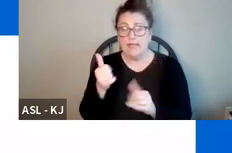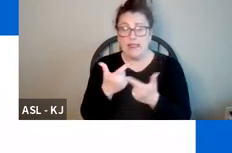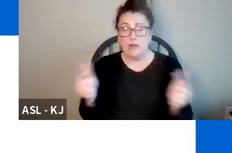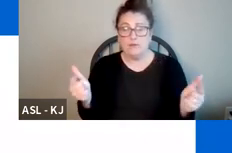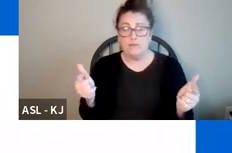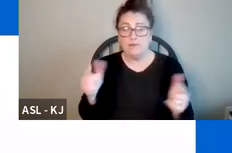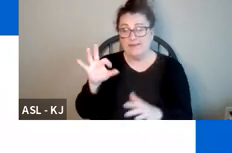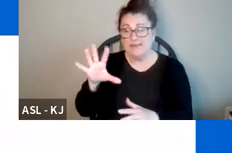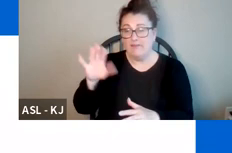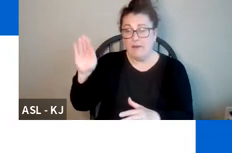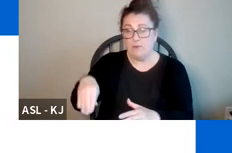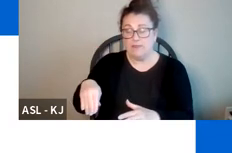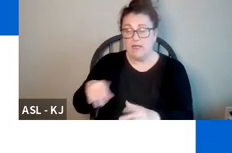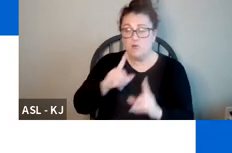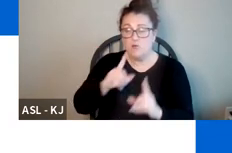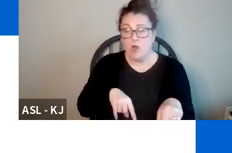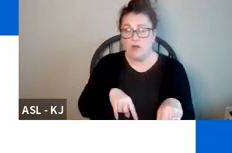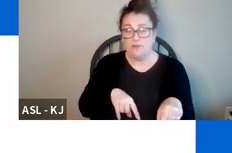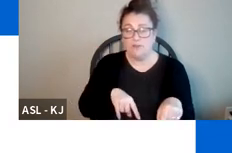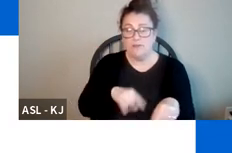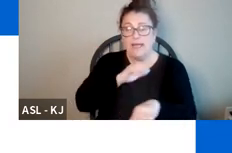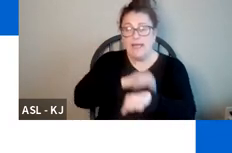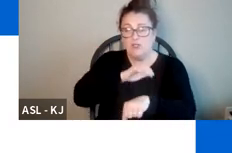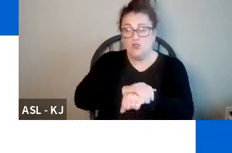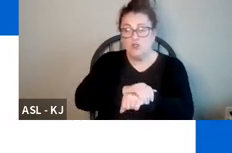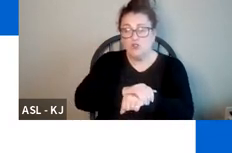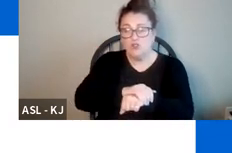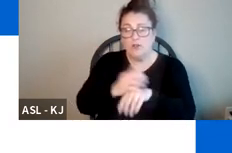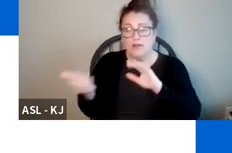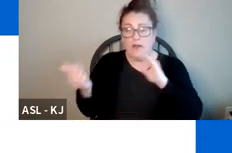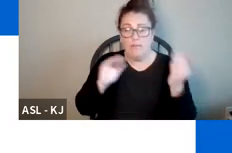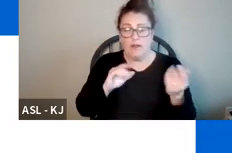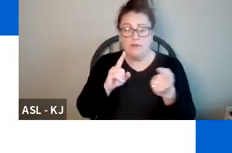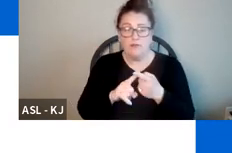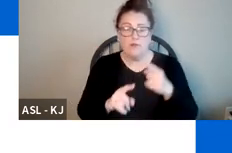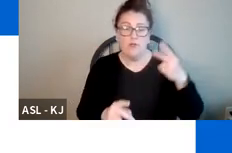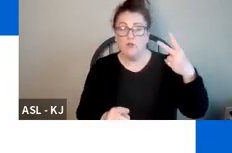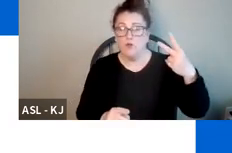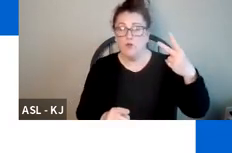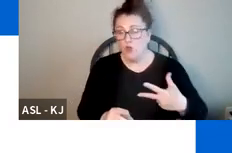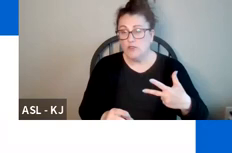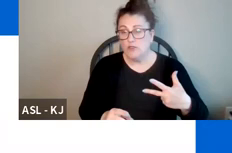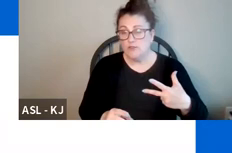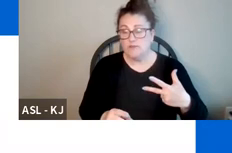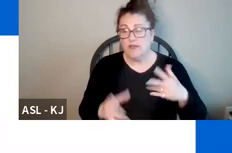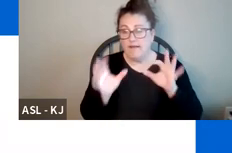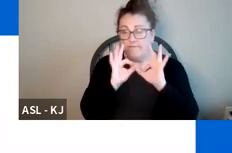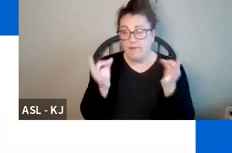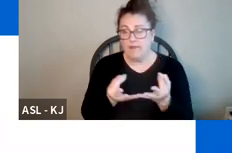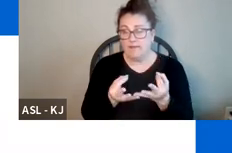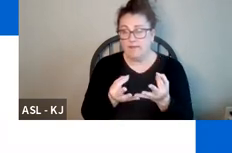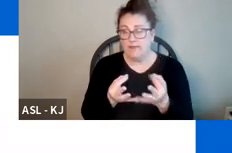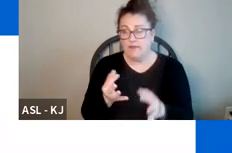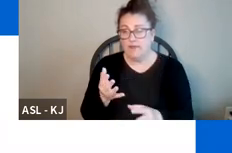almost 95% of responses were in English, and that's compared to about 2/3 of our families